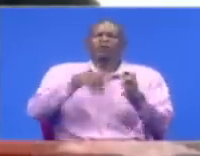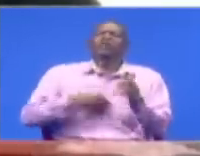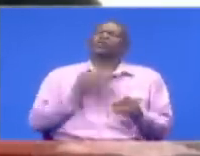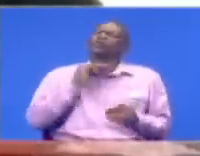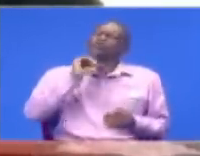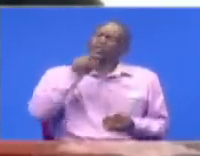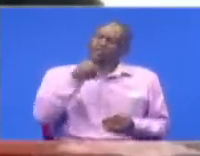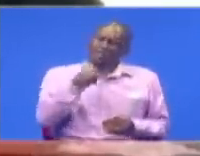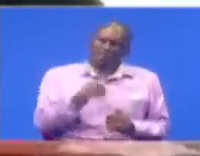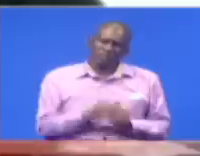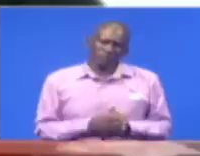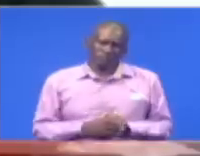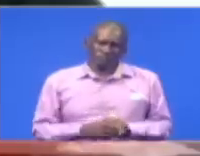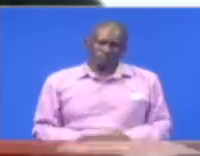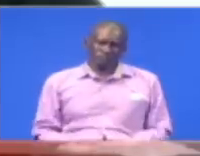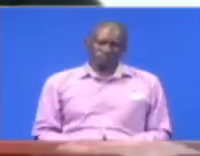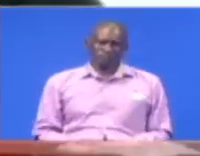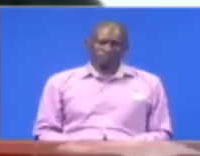you is this.